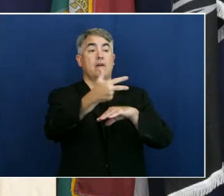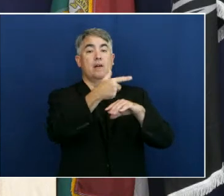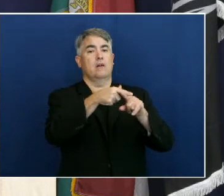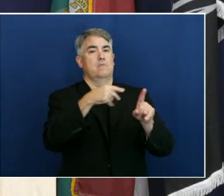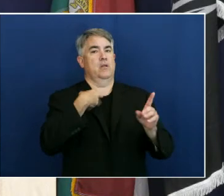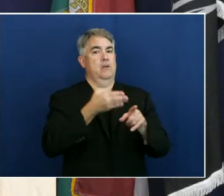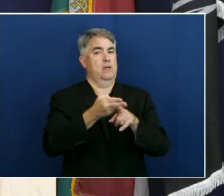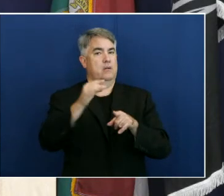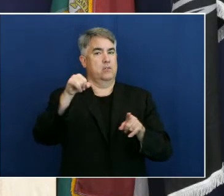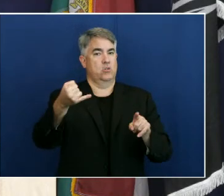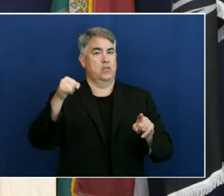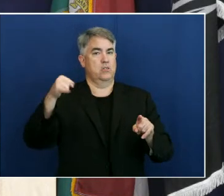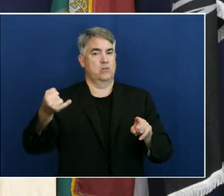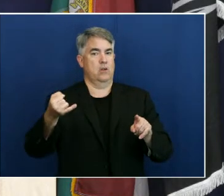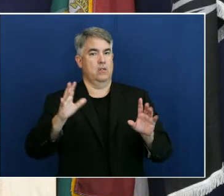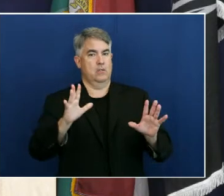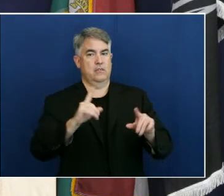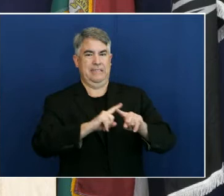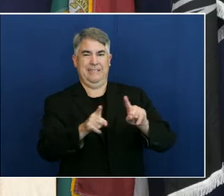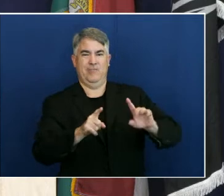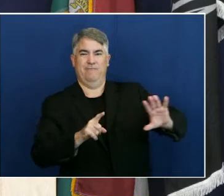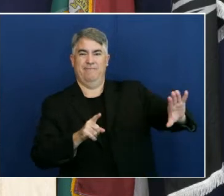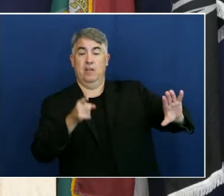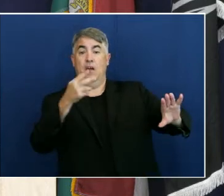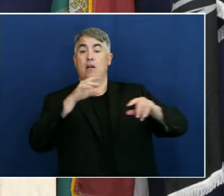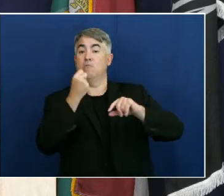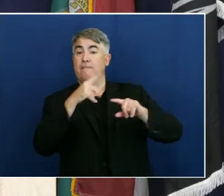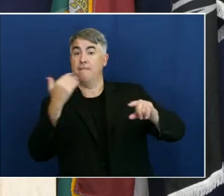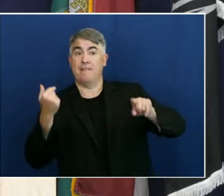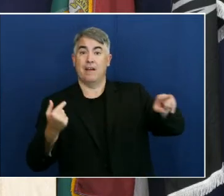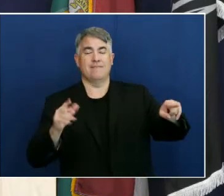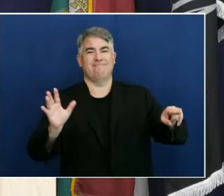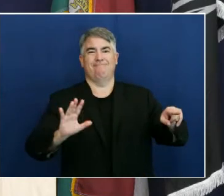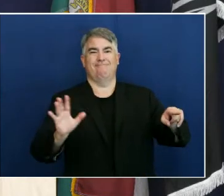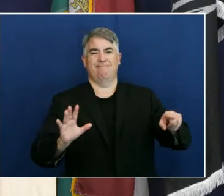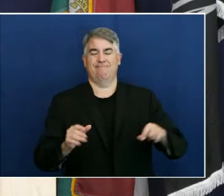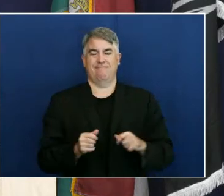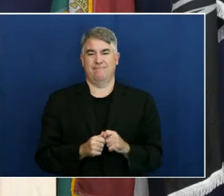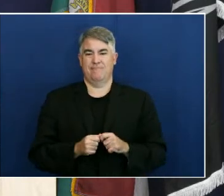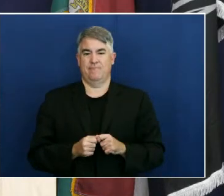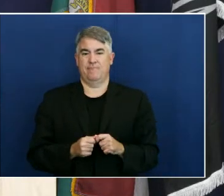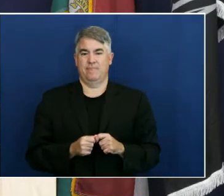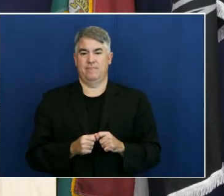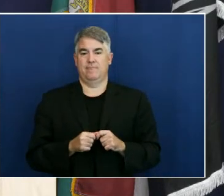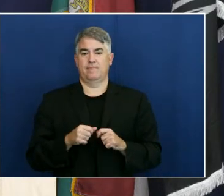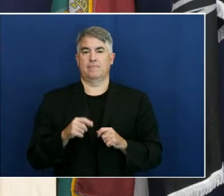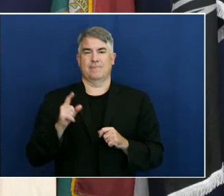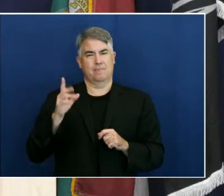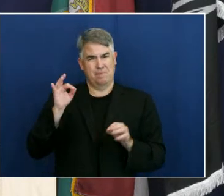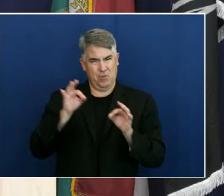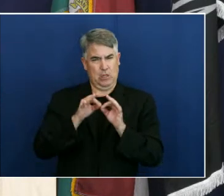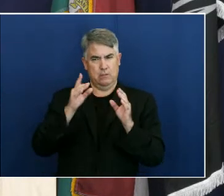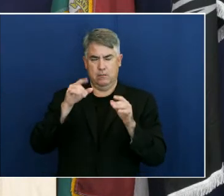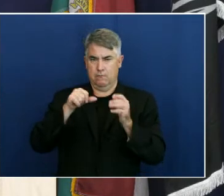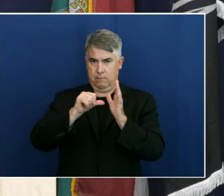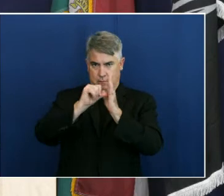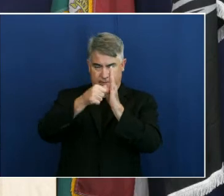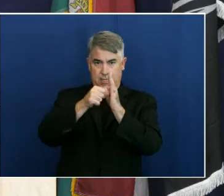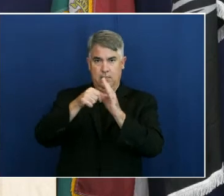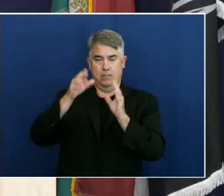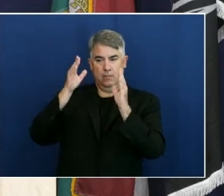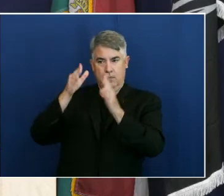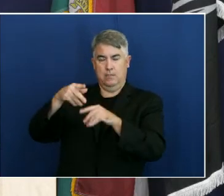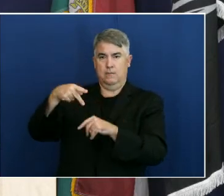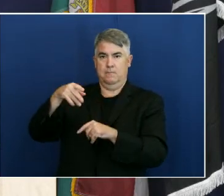for drop-ins as well. And throughout the day, we will monitor the usage of those, and if we need to adjust and move Pfizer vaccines around, we can do